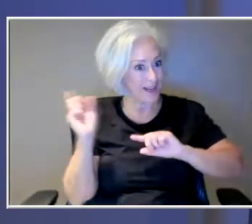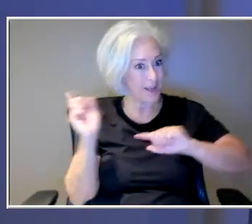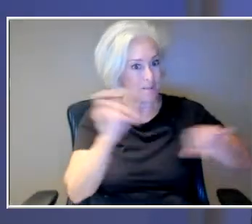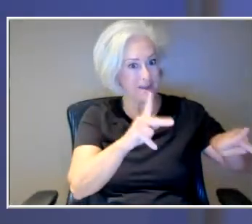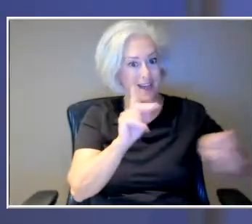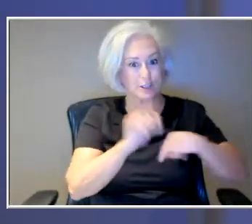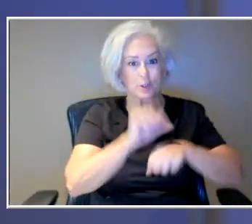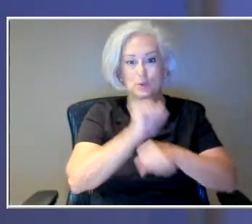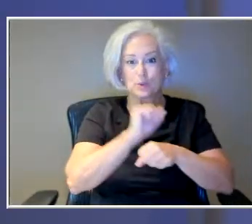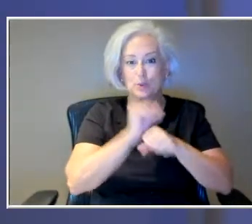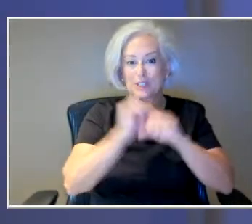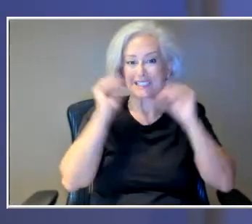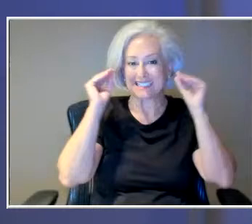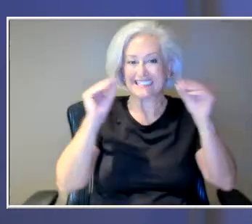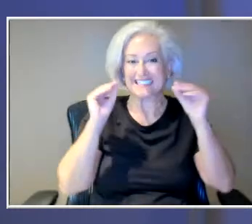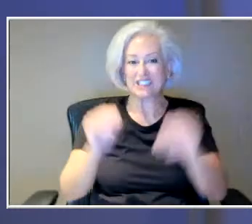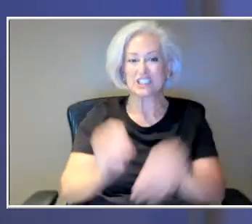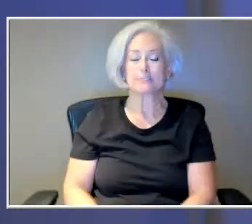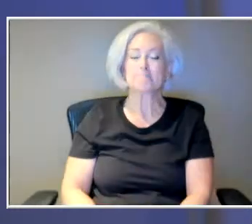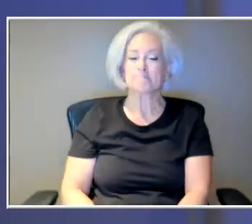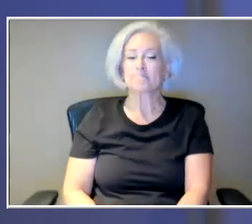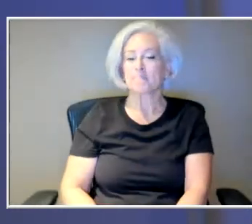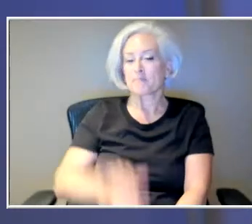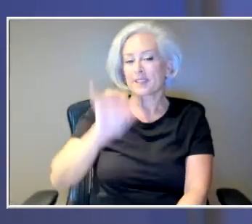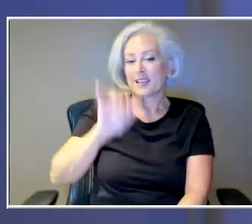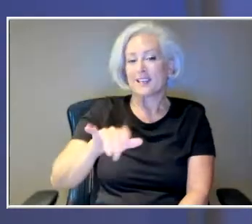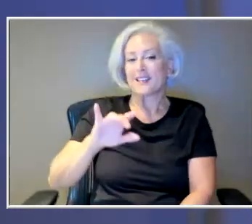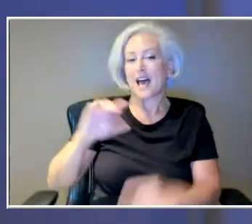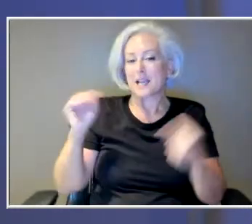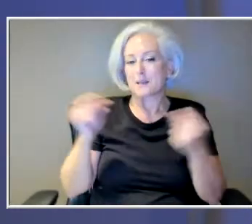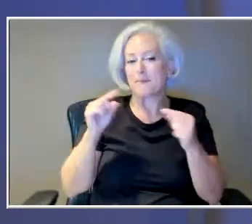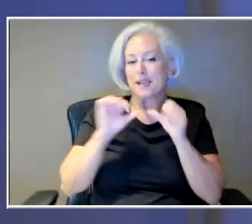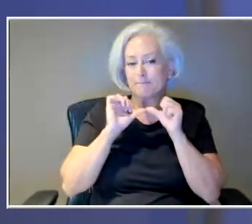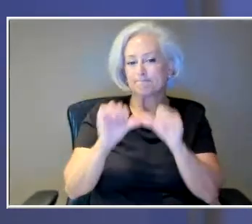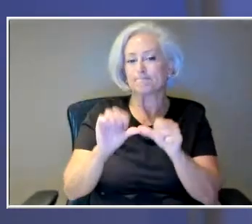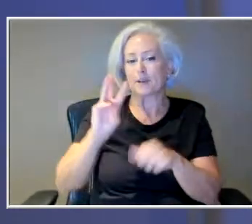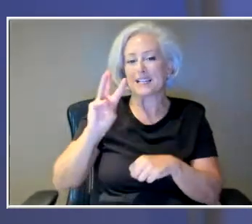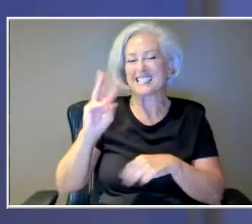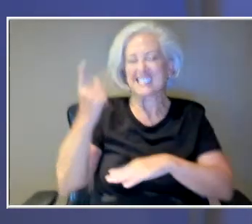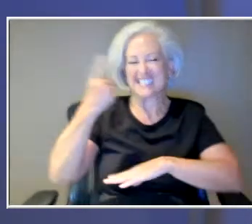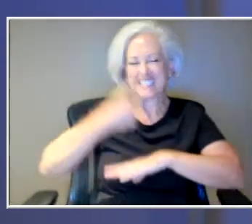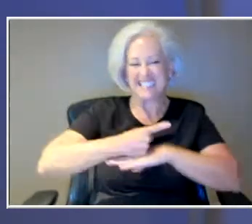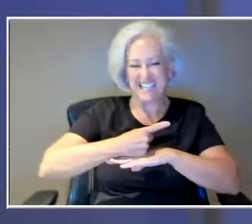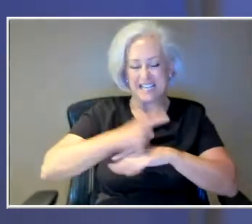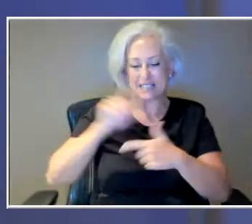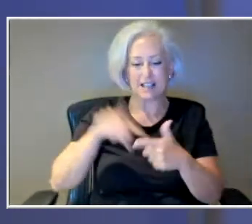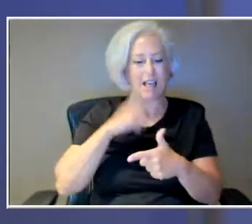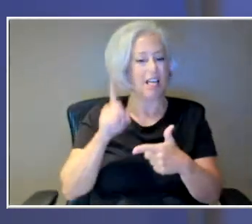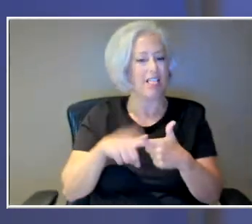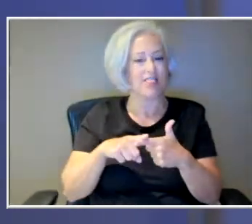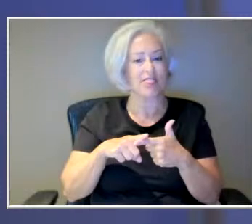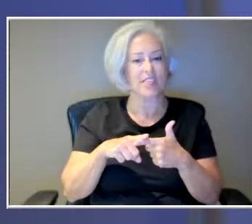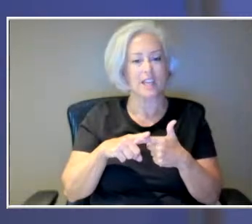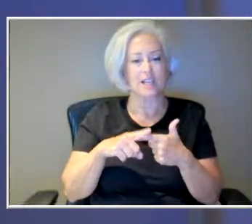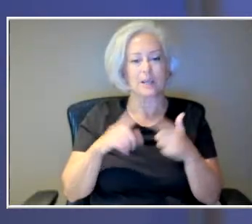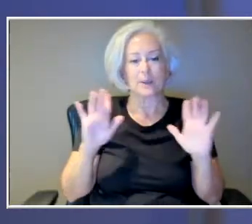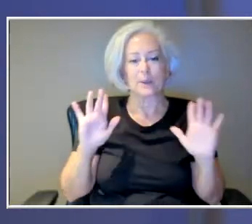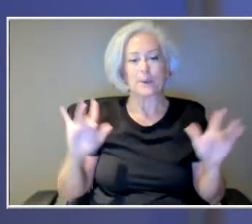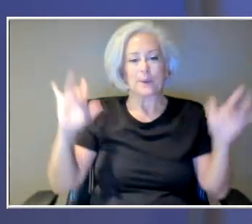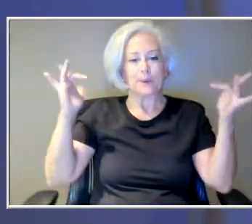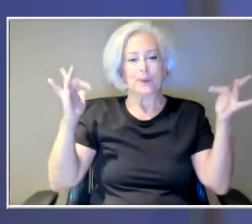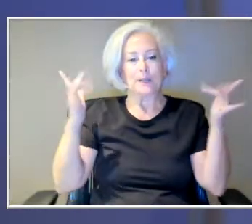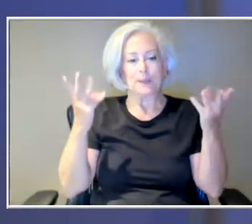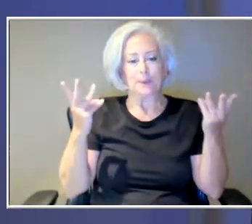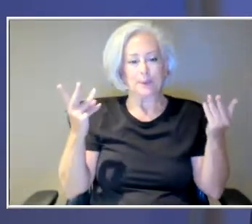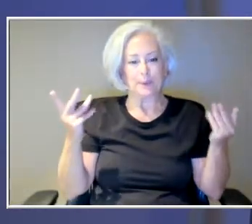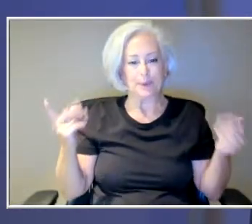it lasted, the pain, excruciating pain lasted for about 6 days. And then it really let up, and I was, feeling much,